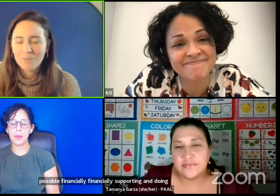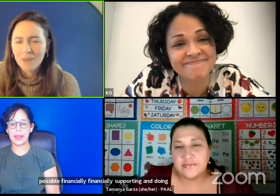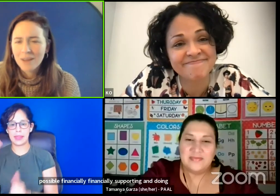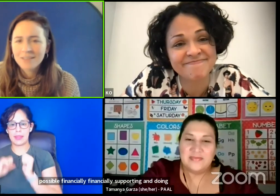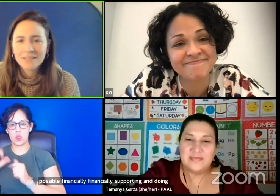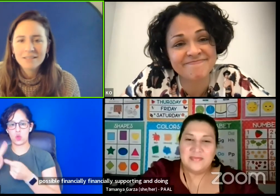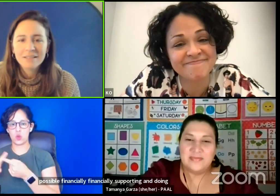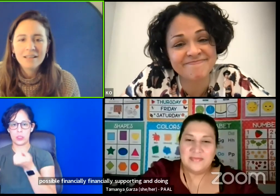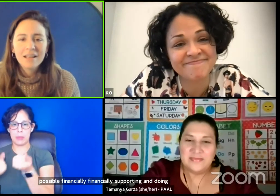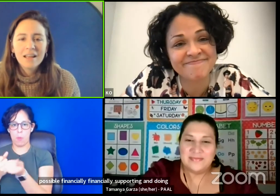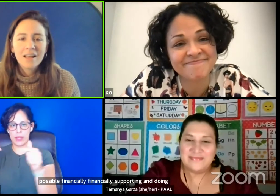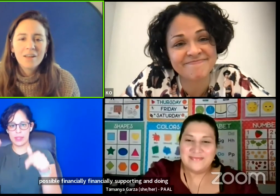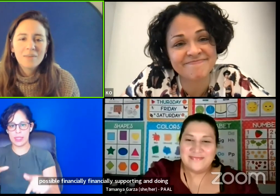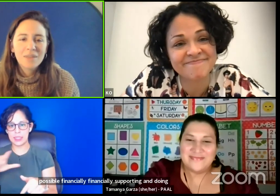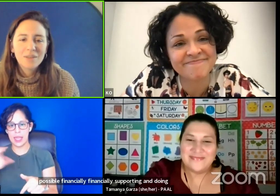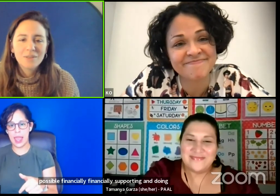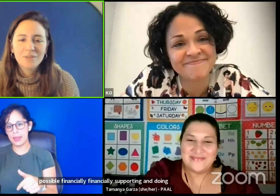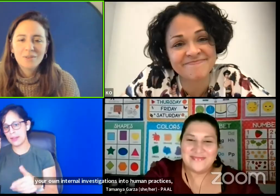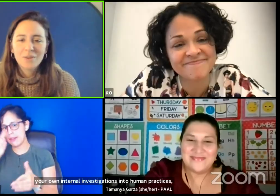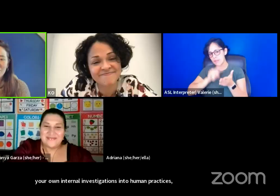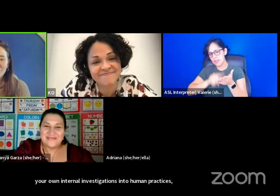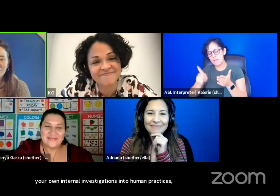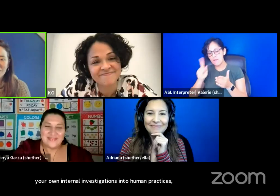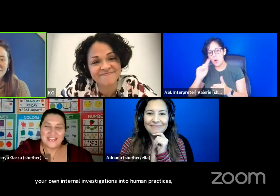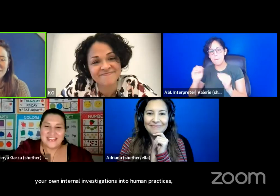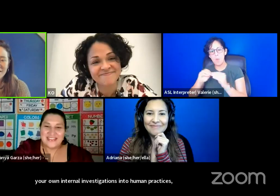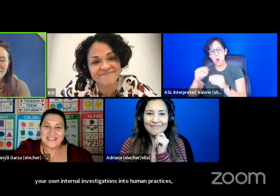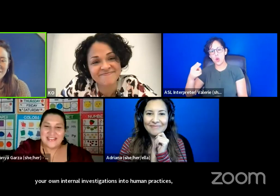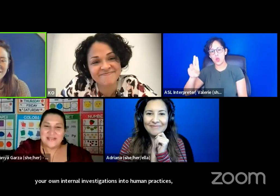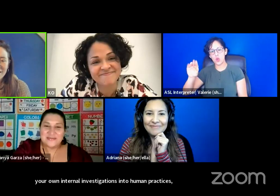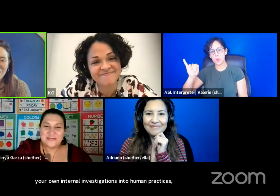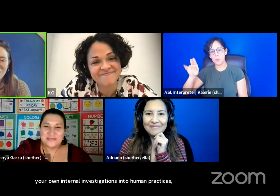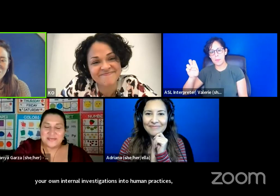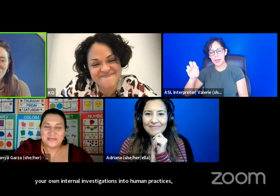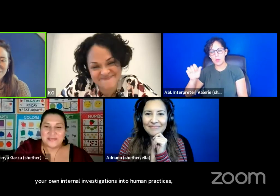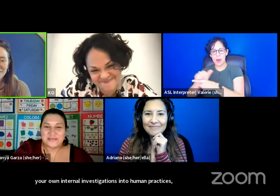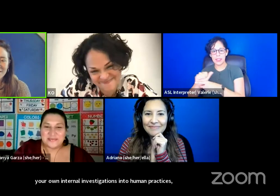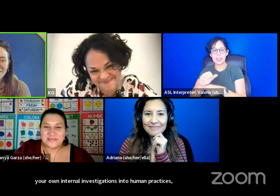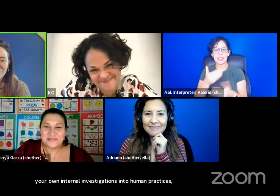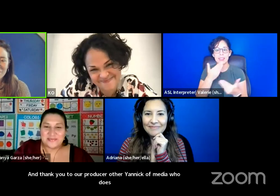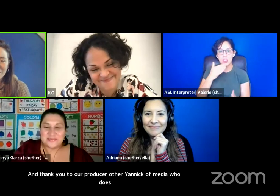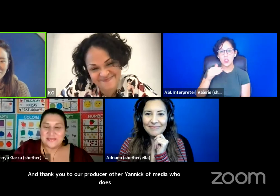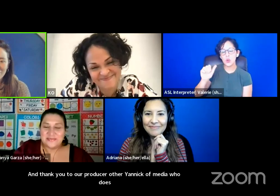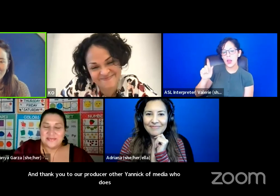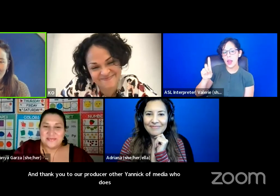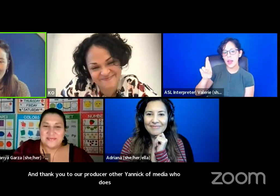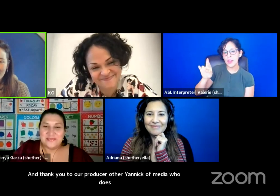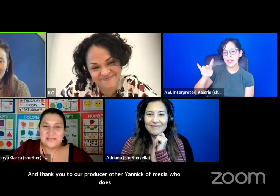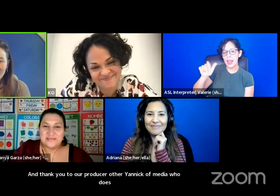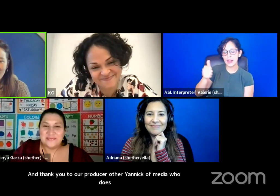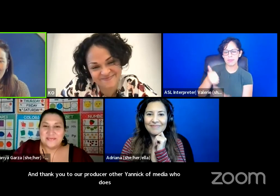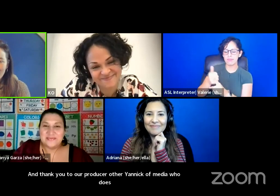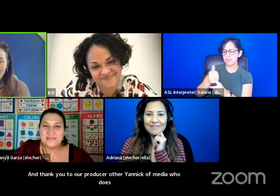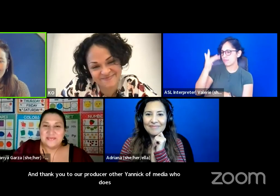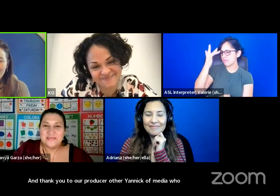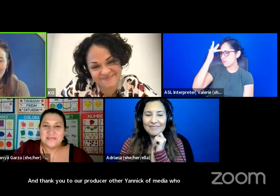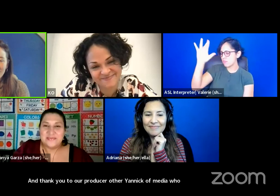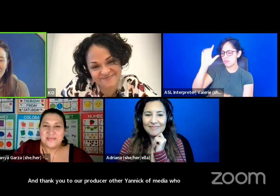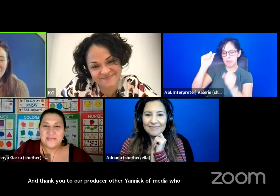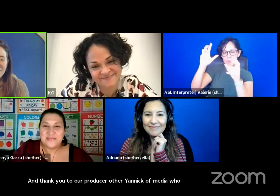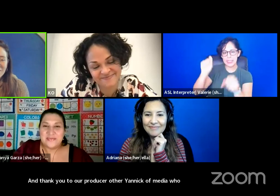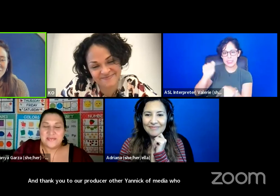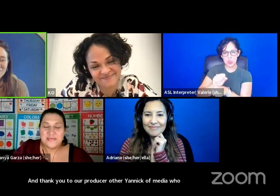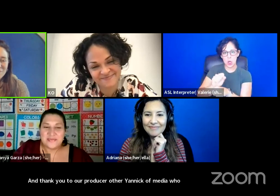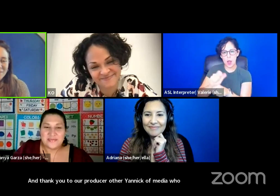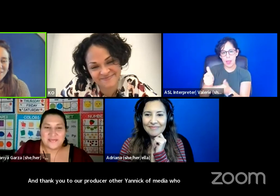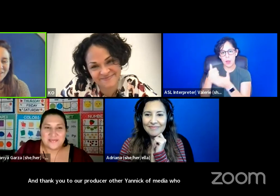humane practices. Um, thank you to our producer, Adriana Gaviria, who does a brilliant job, um, helping us gather.